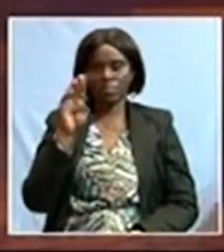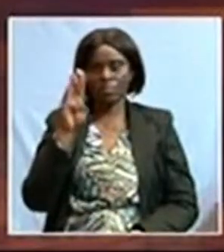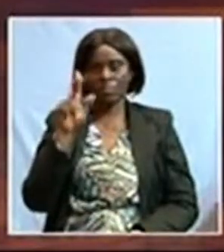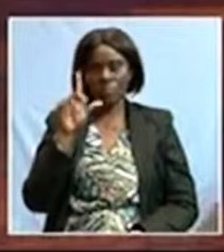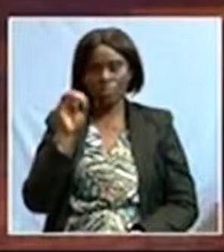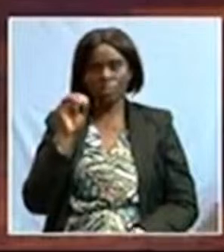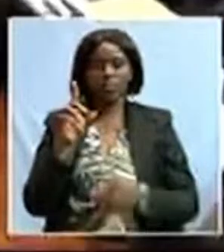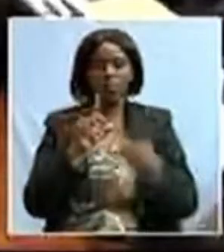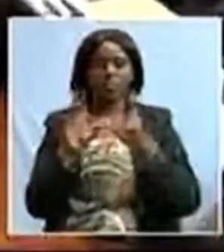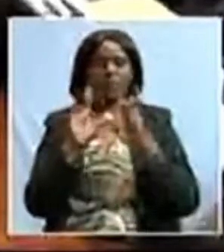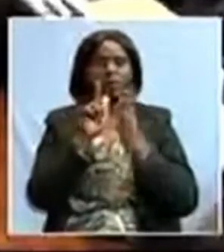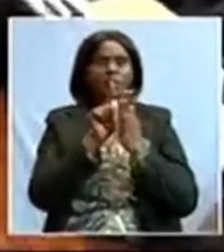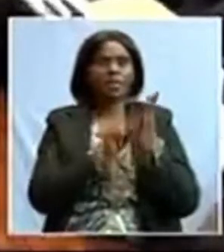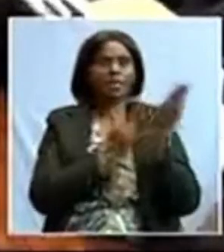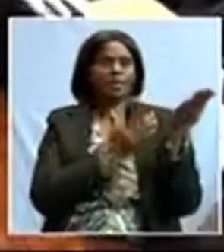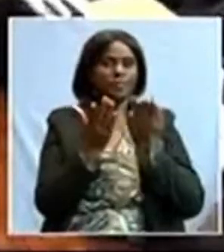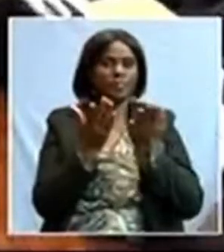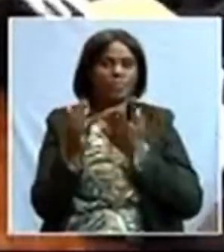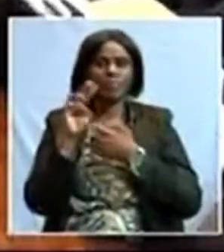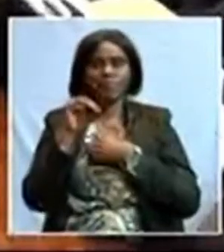Municipal Council.